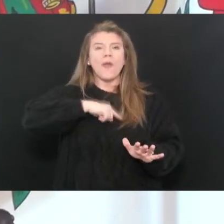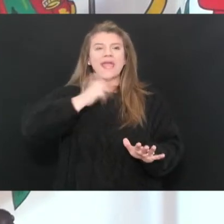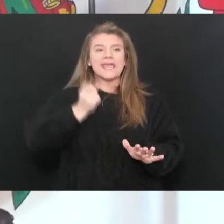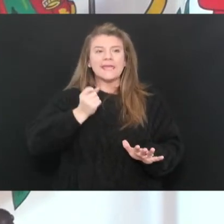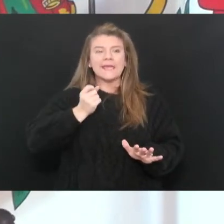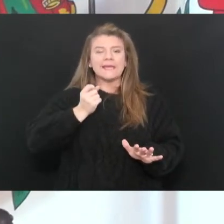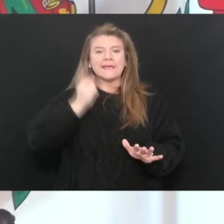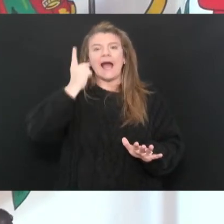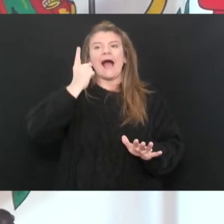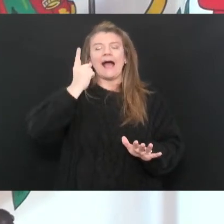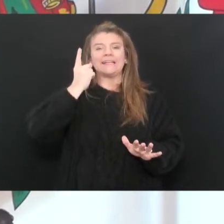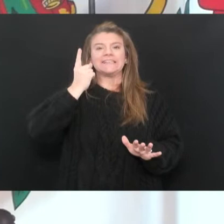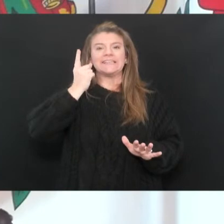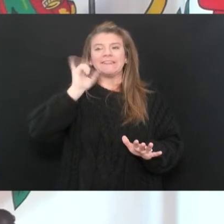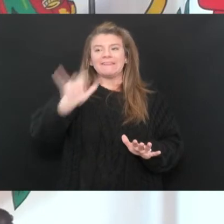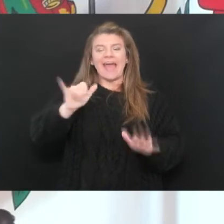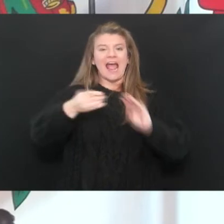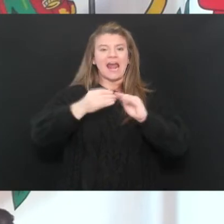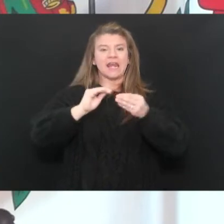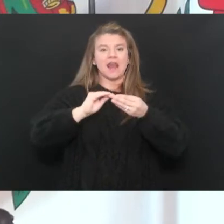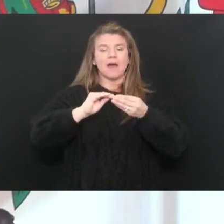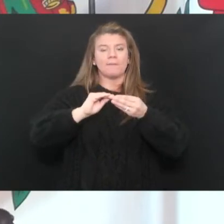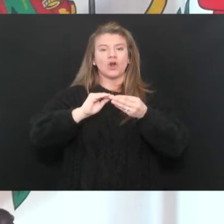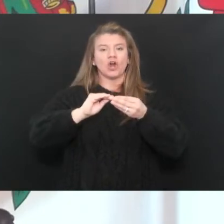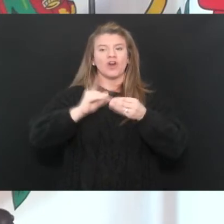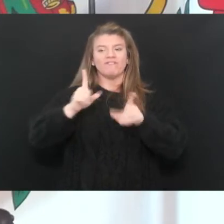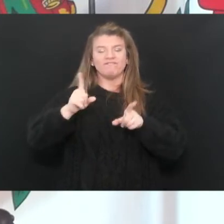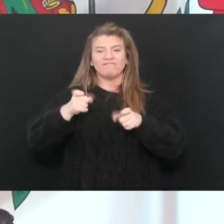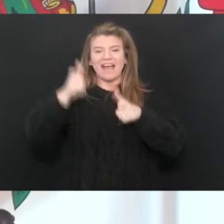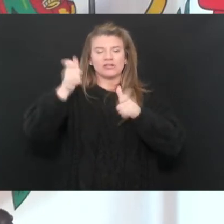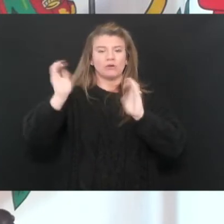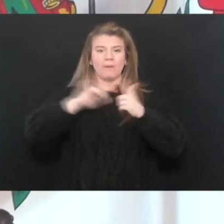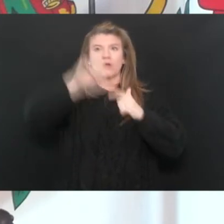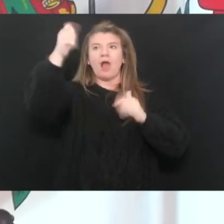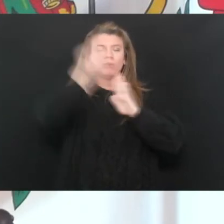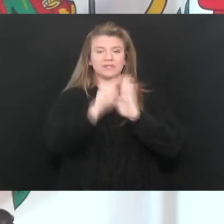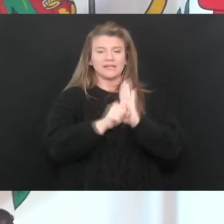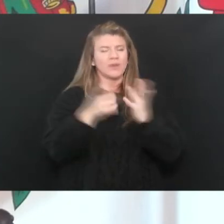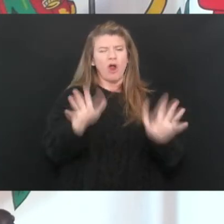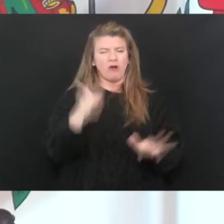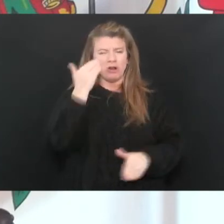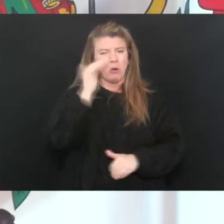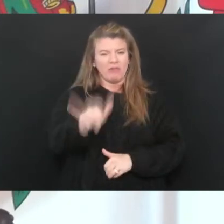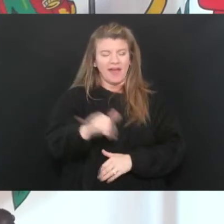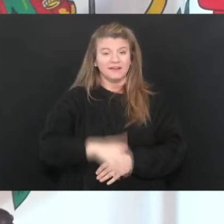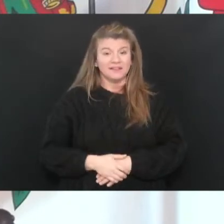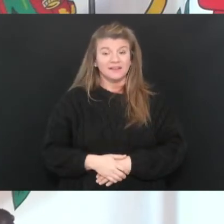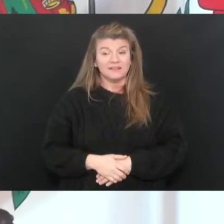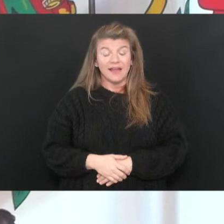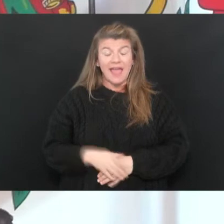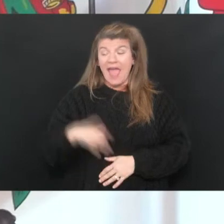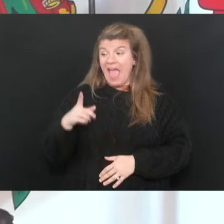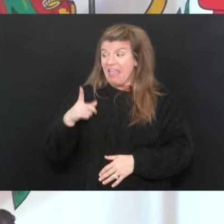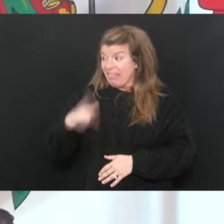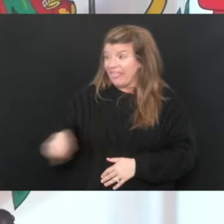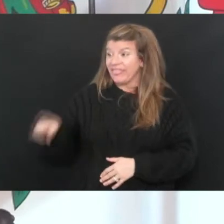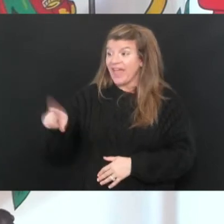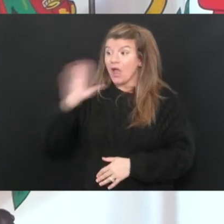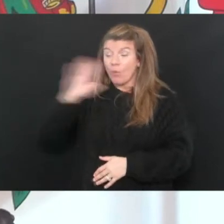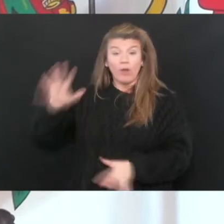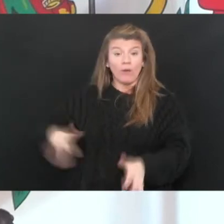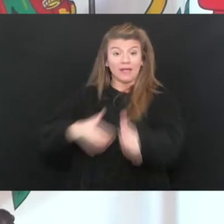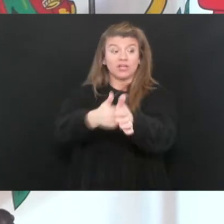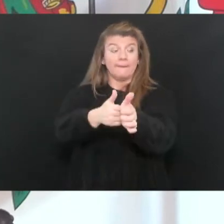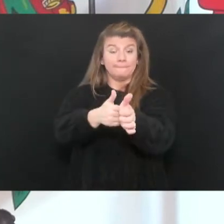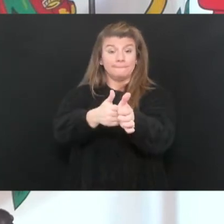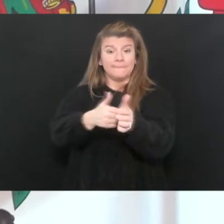that resistant number faster than the other states. We all knew that. And the other states will get to that number. Now,